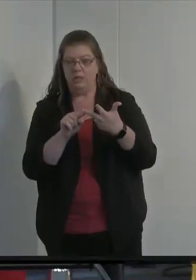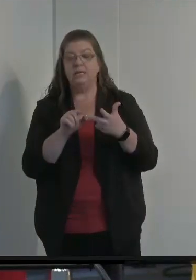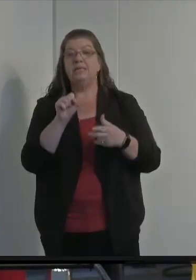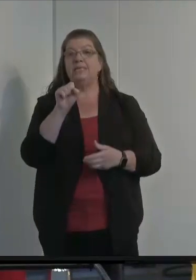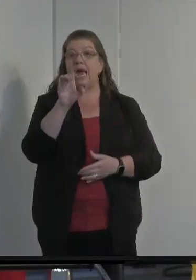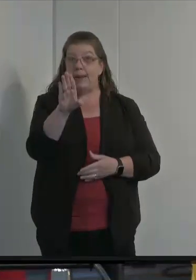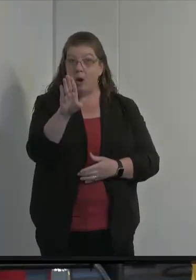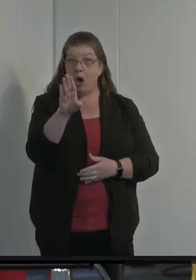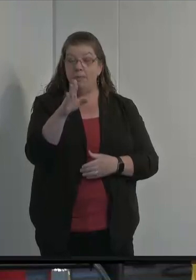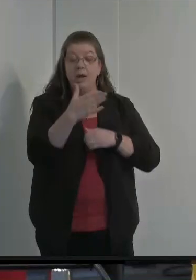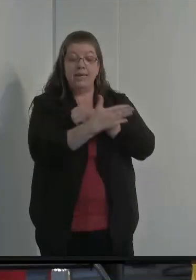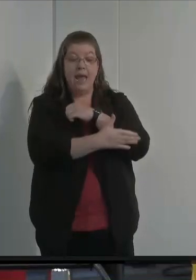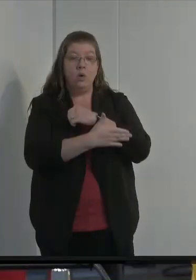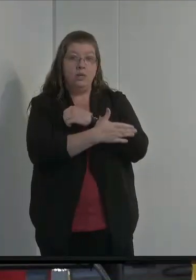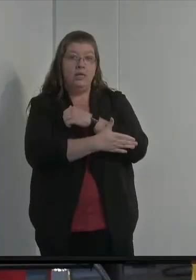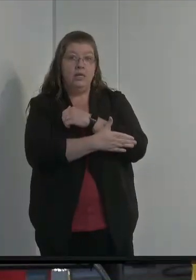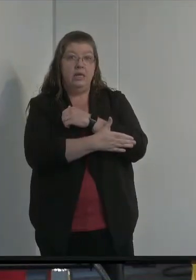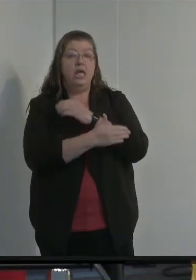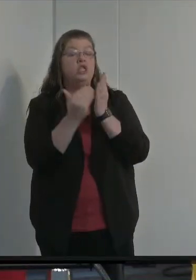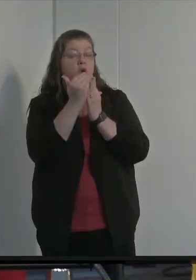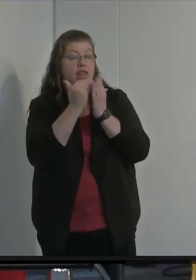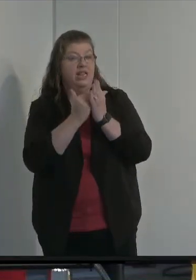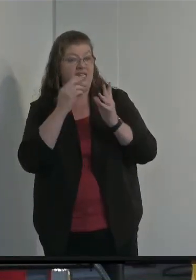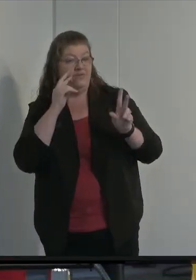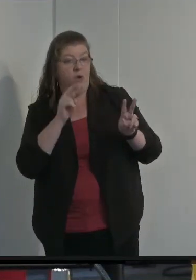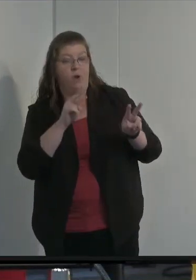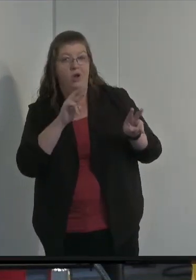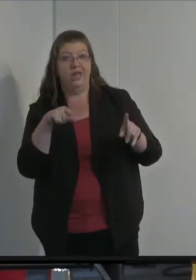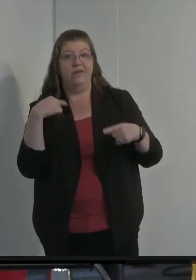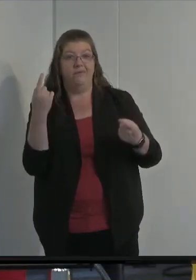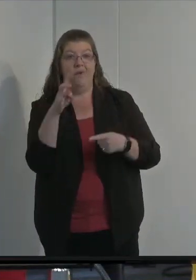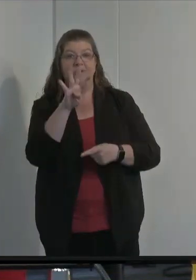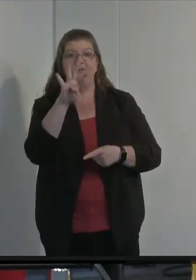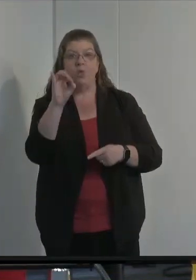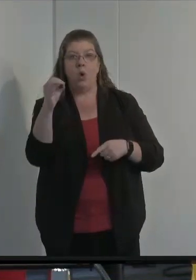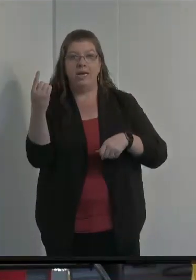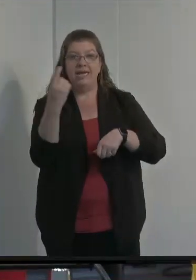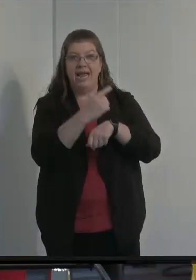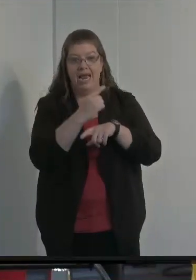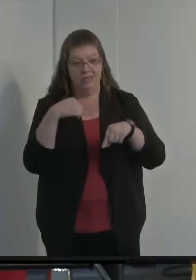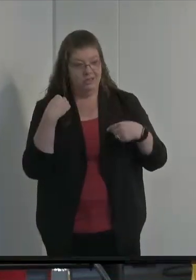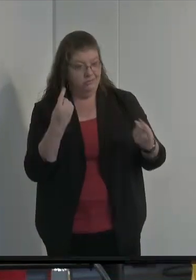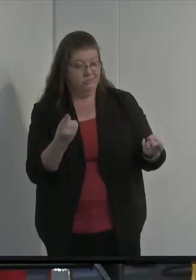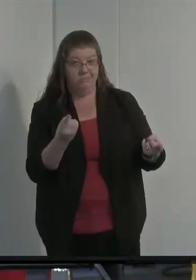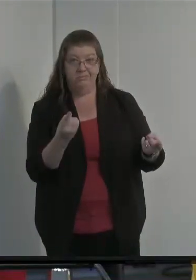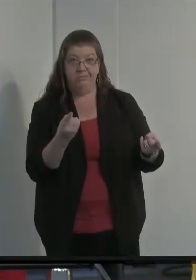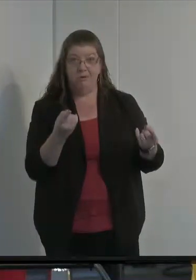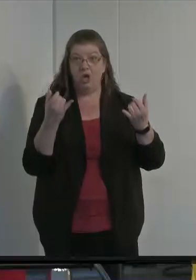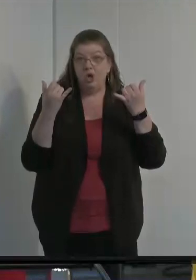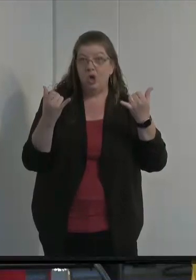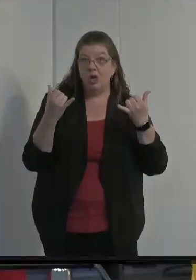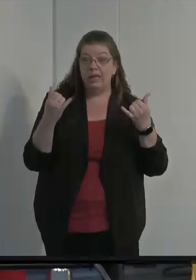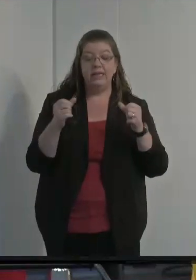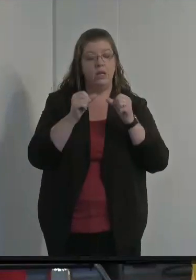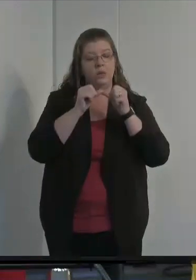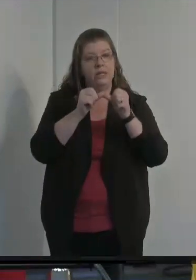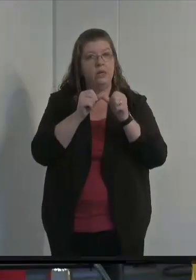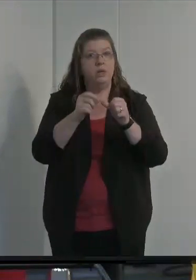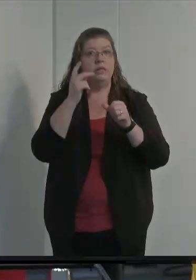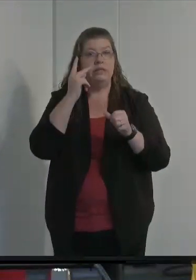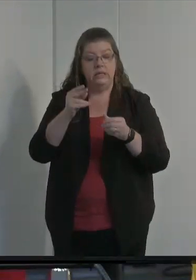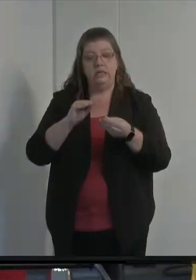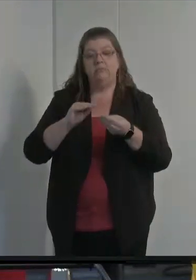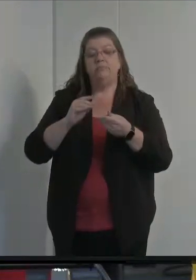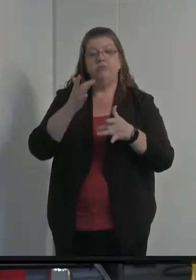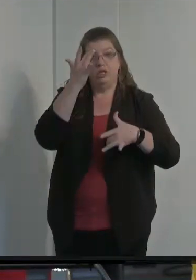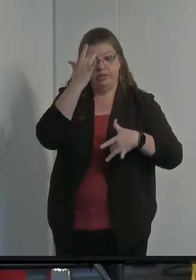the state monitoring list for nearly 40 days. Currently, we continue to see elevated